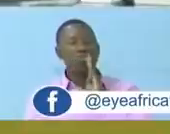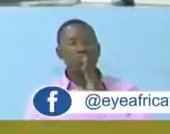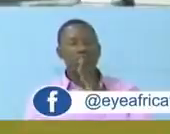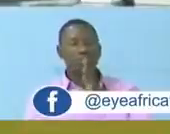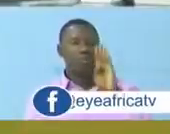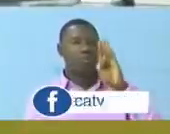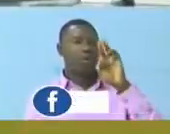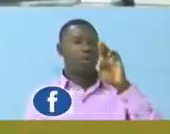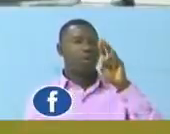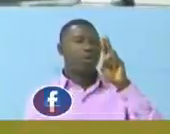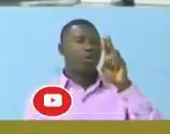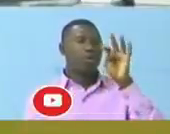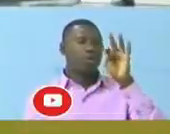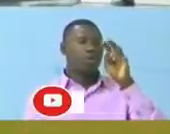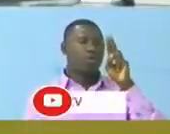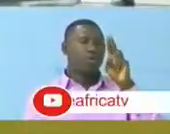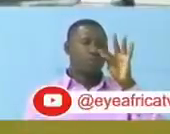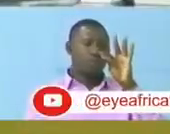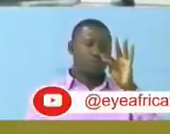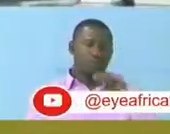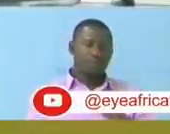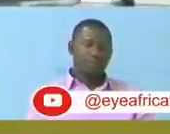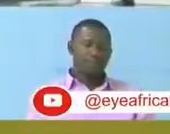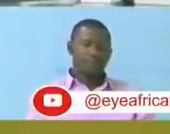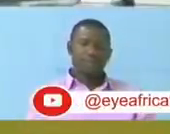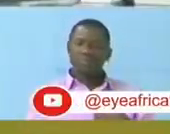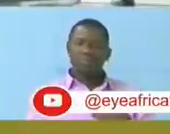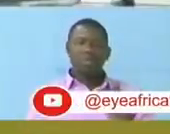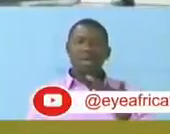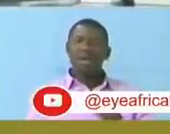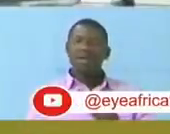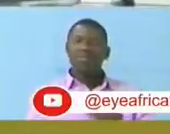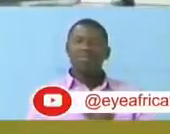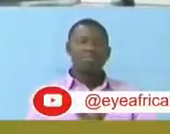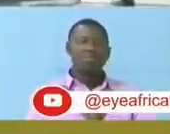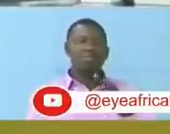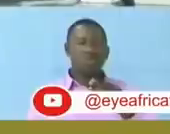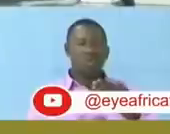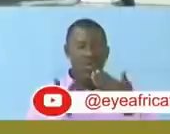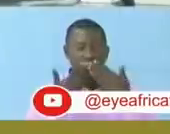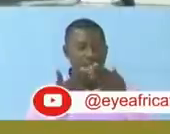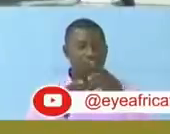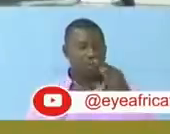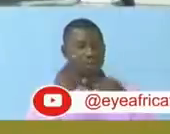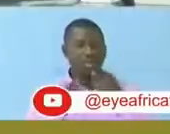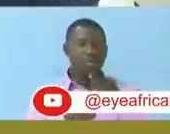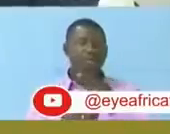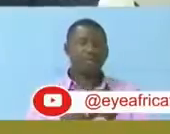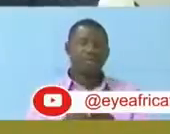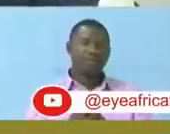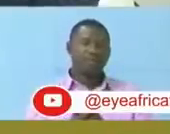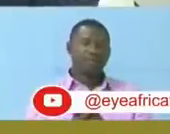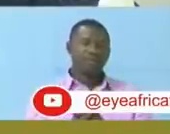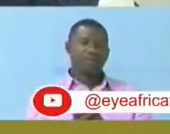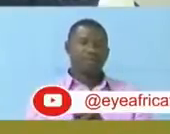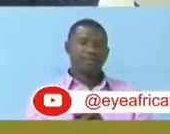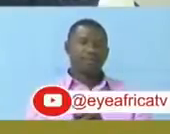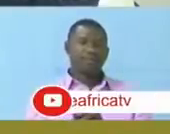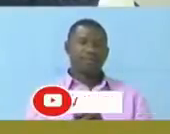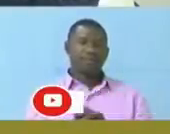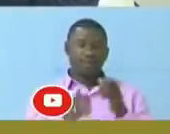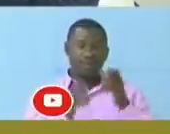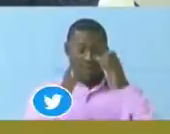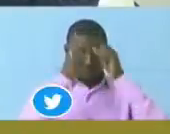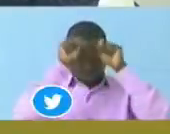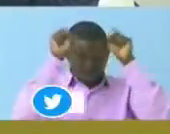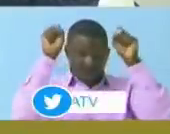no information to relate to that. Fa lan manki bar soto akoto. The government denied that those people were killed by government